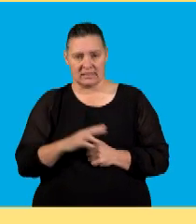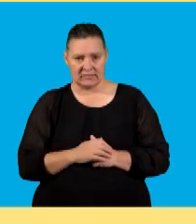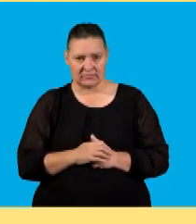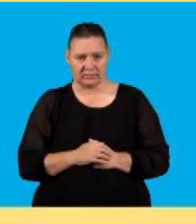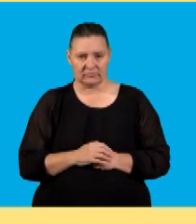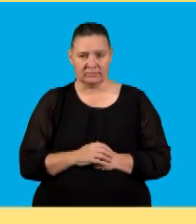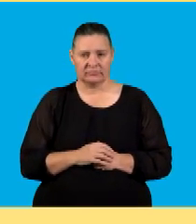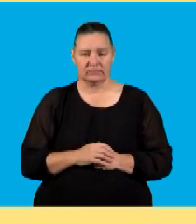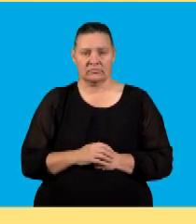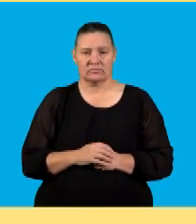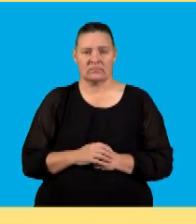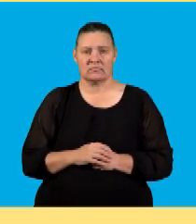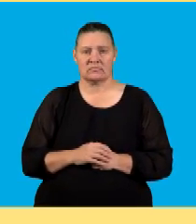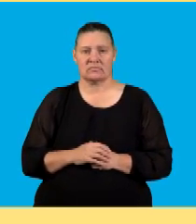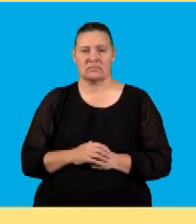2,648.